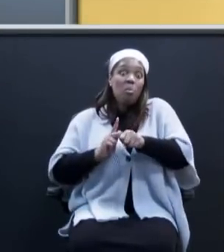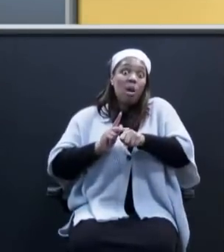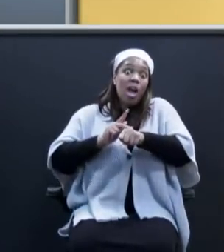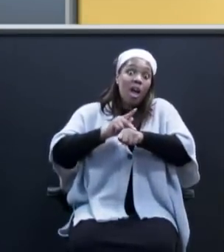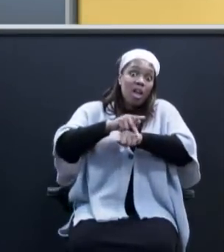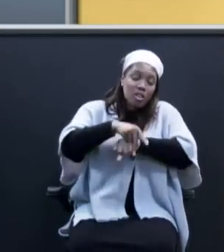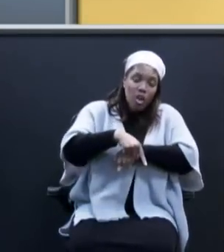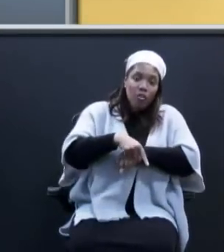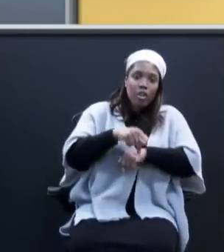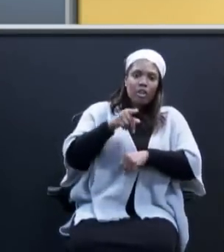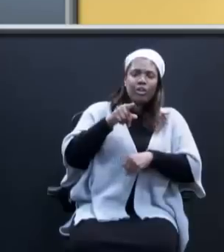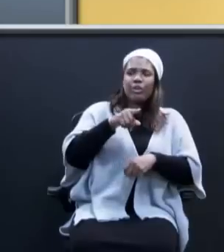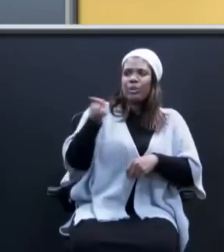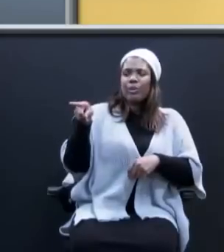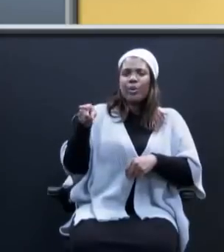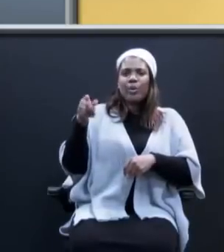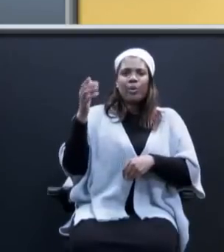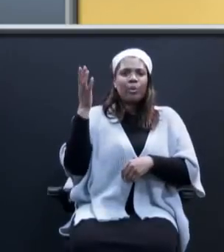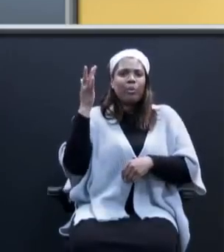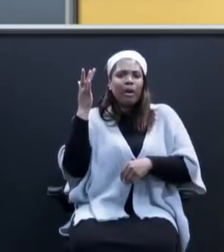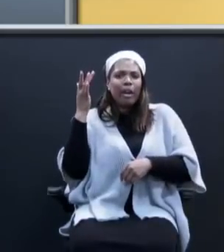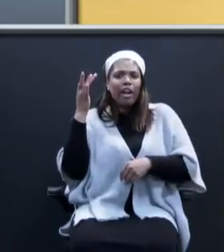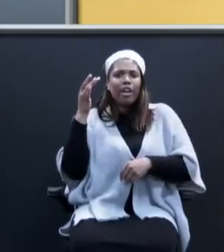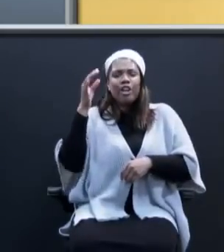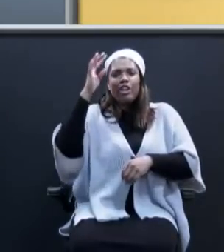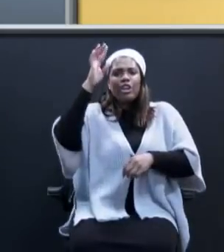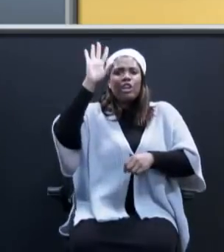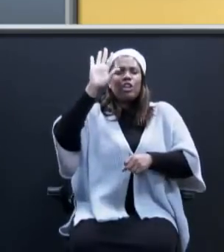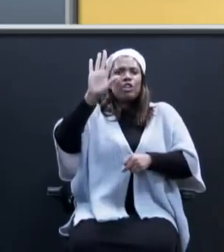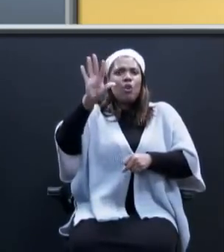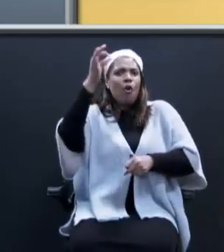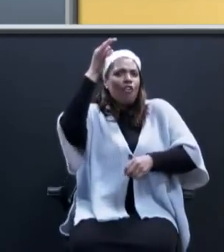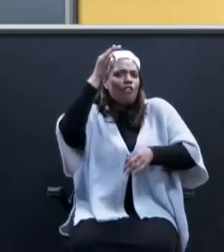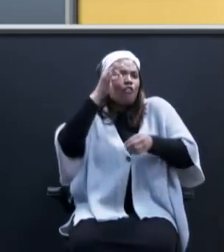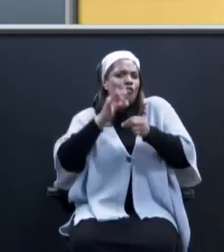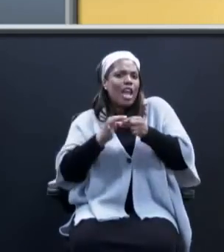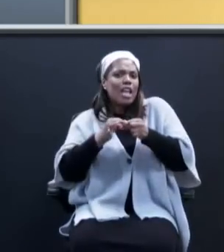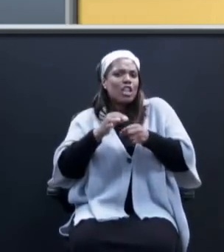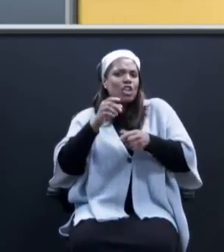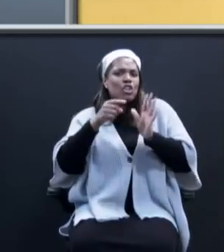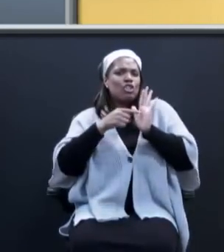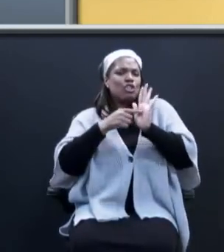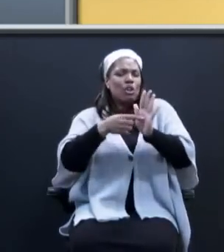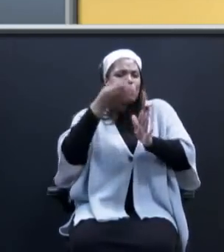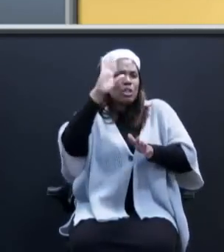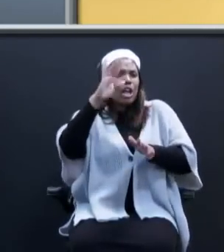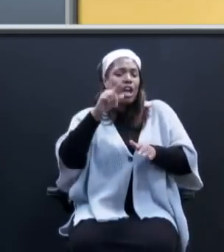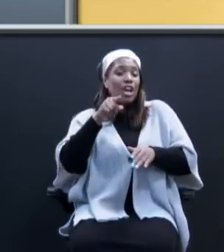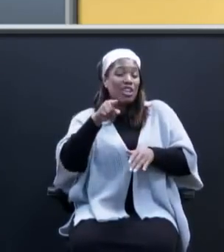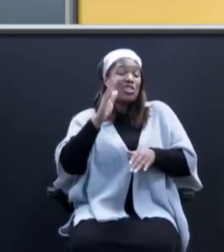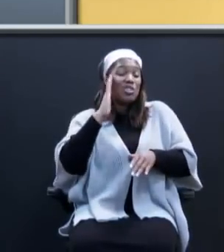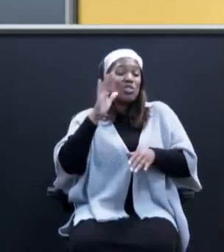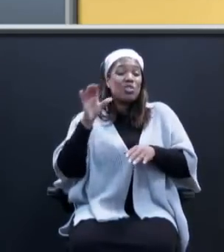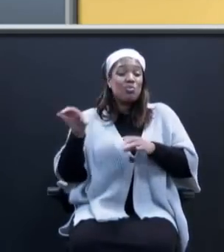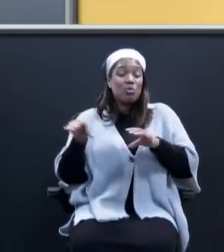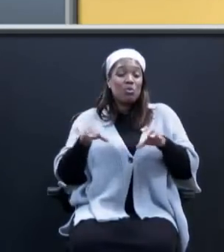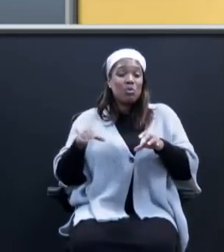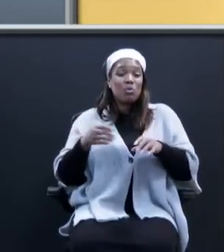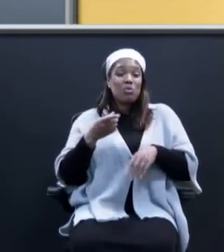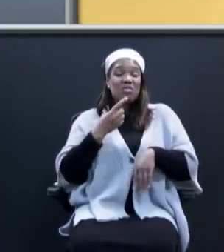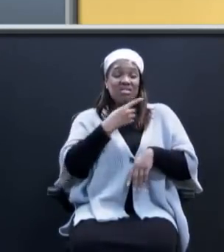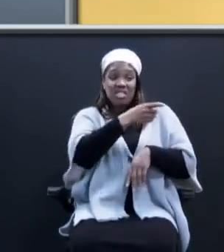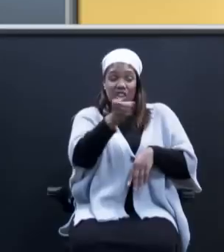Because your faith has shown him that you're going to do what thus said the Lord. And this is a feast. Go ahead and